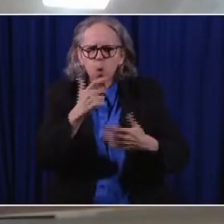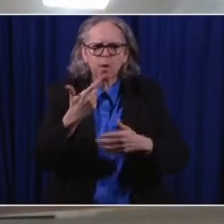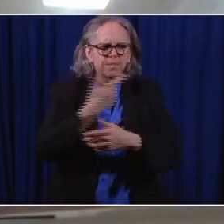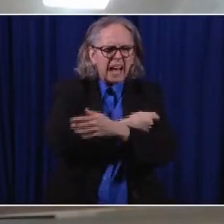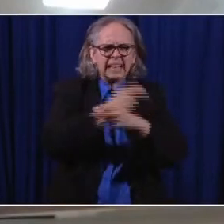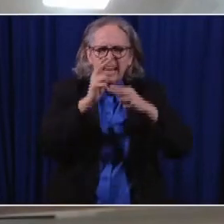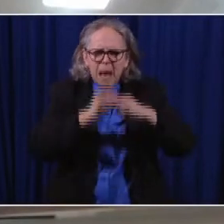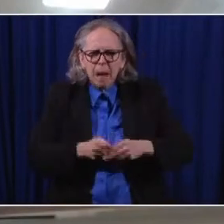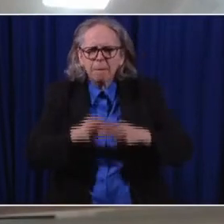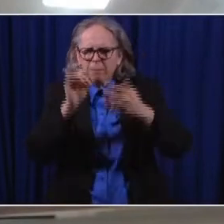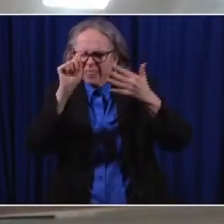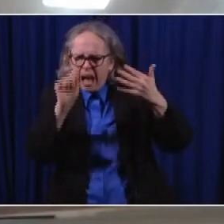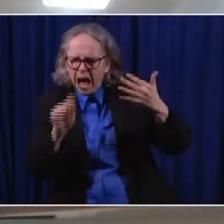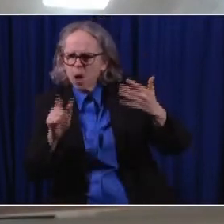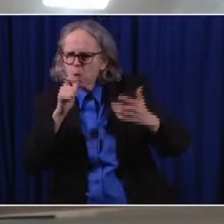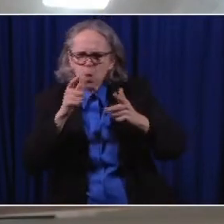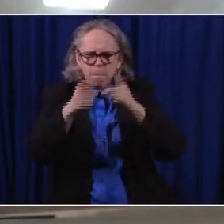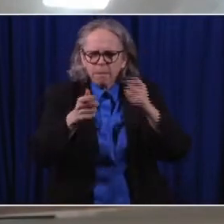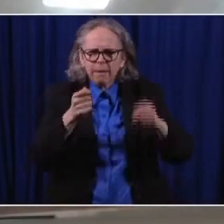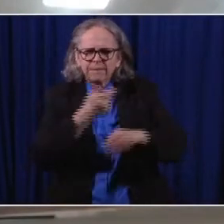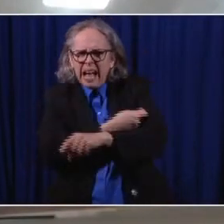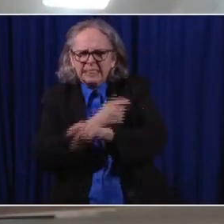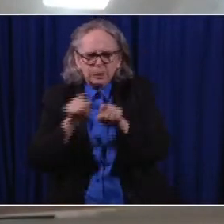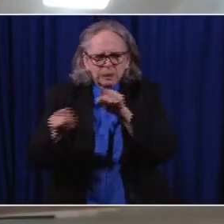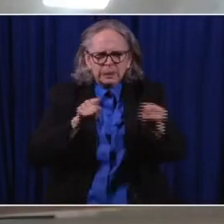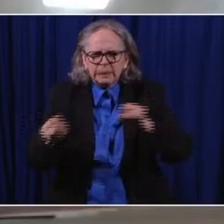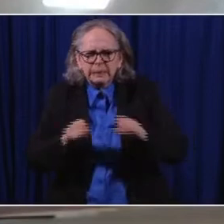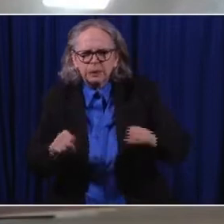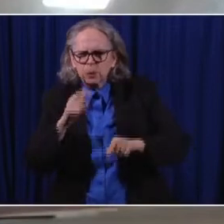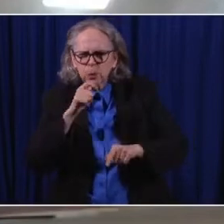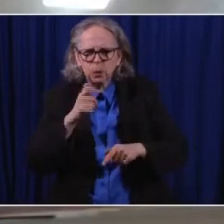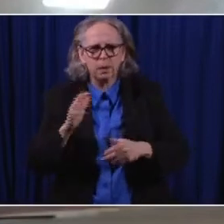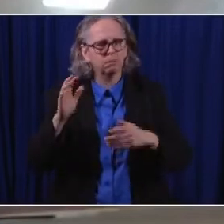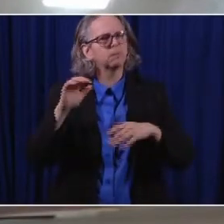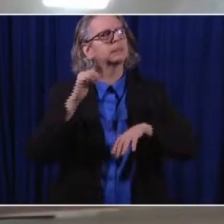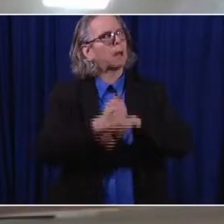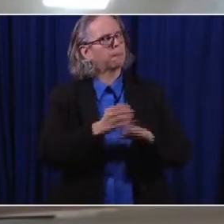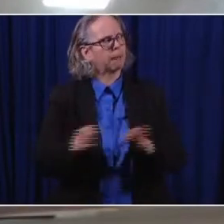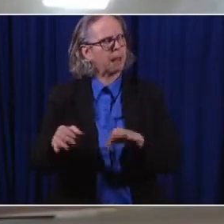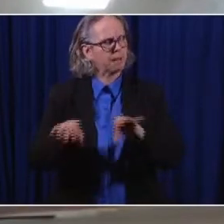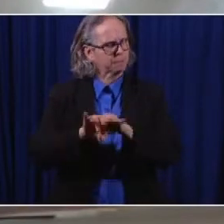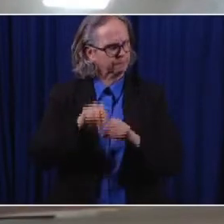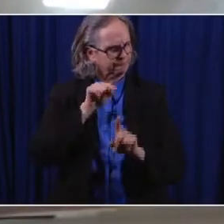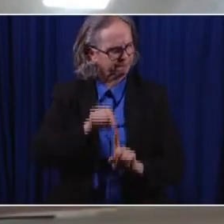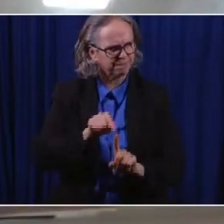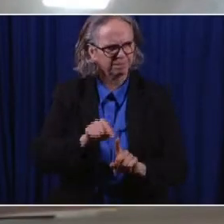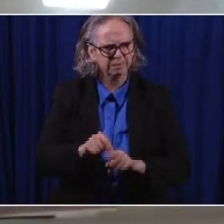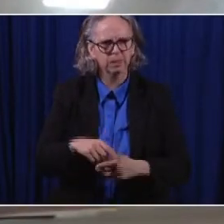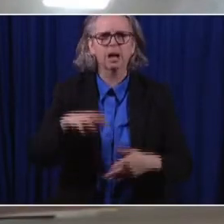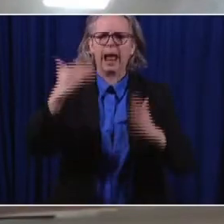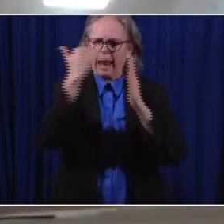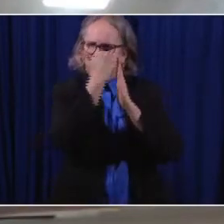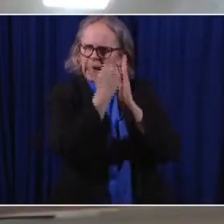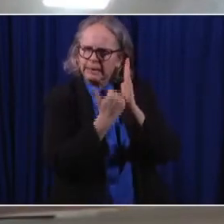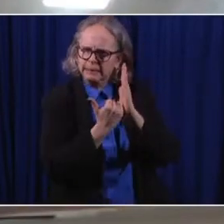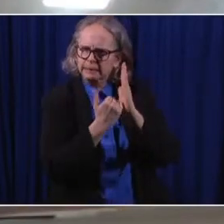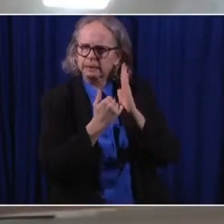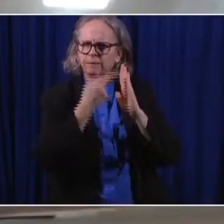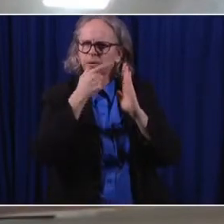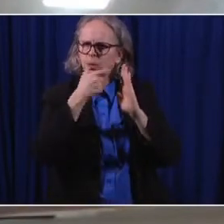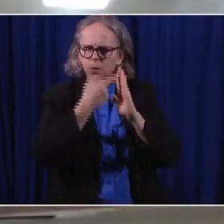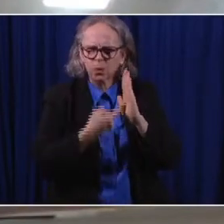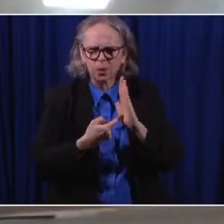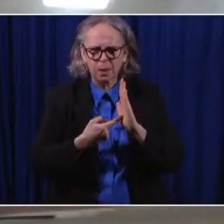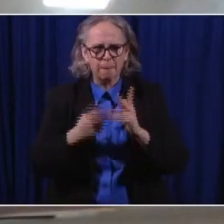healthcare givers should be receive the vaccination. We've gone through that list, and we have a number of people who are just so excited to get it. It